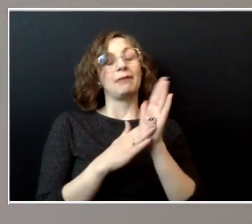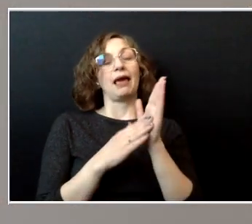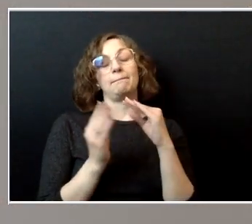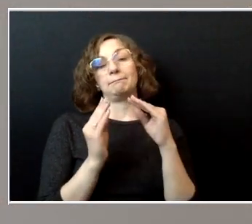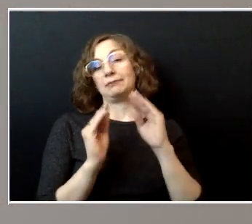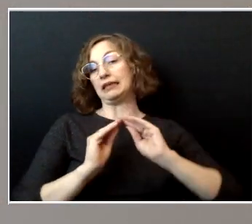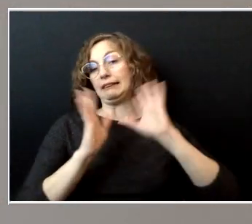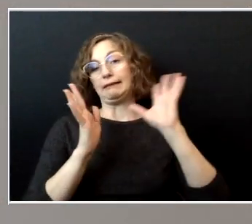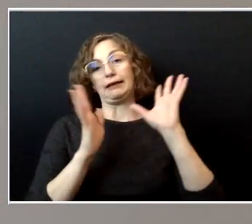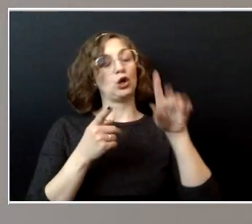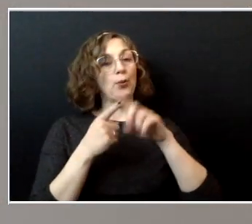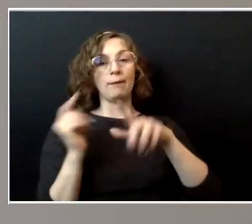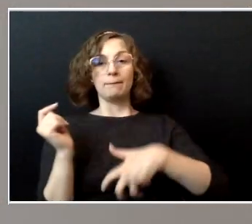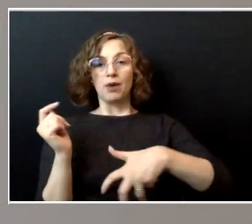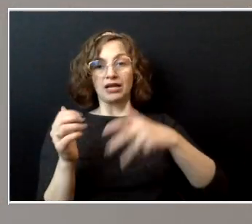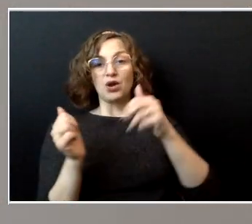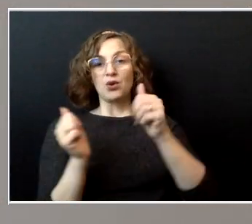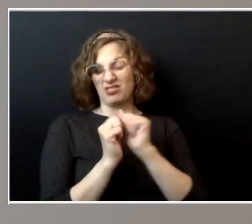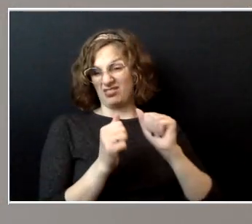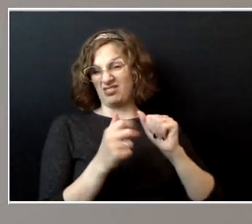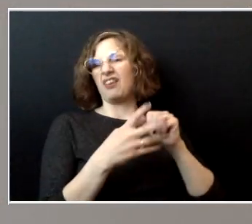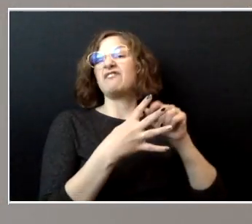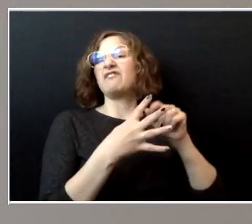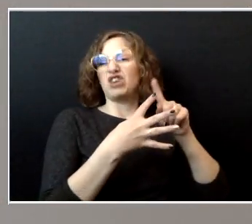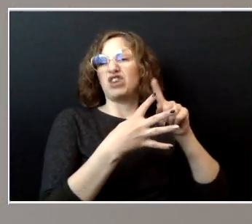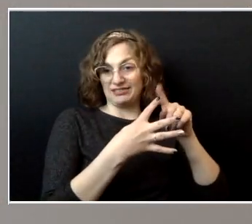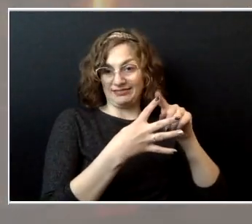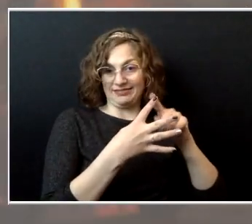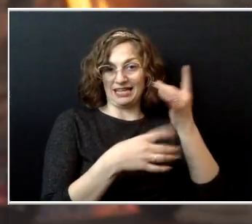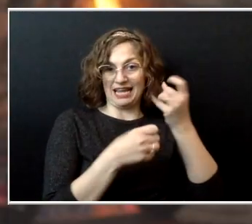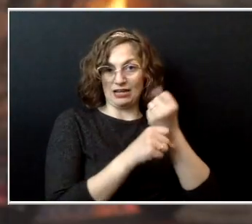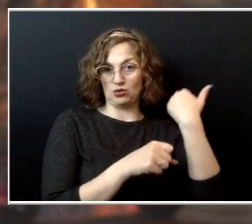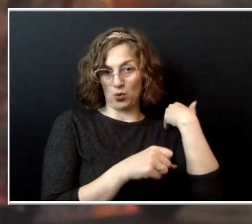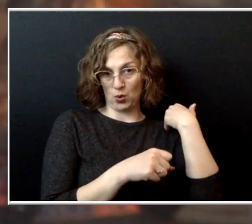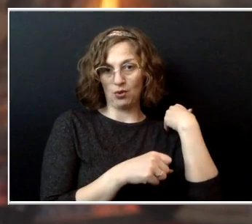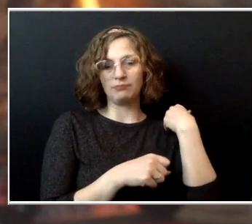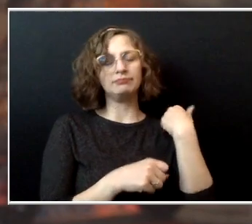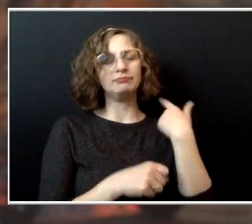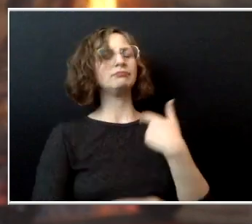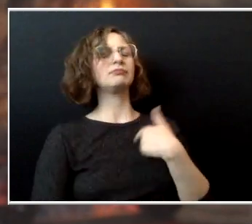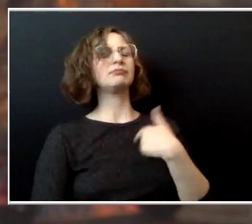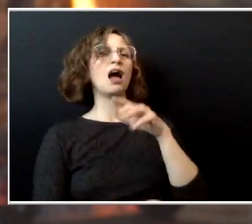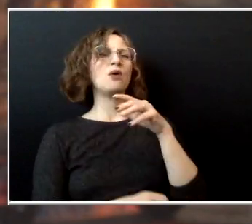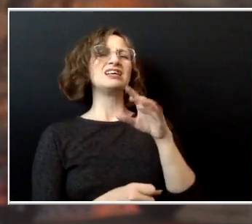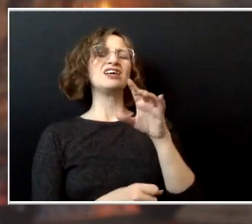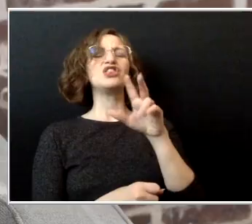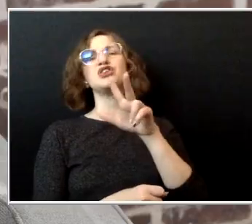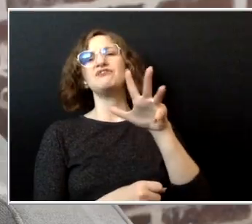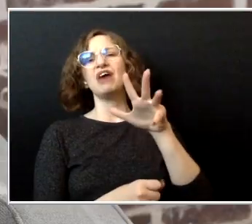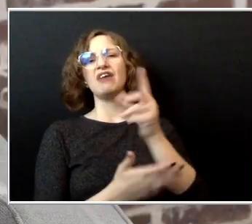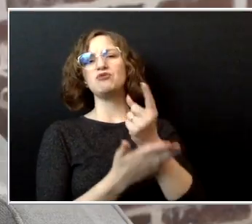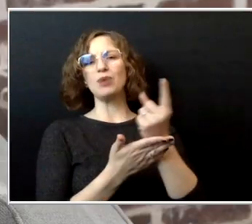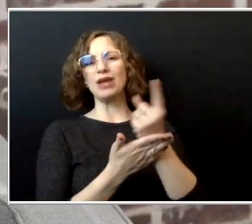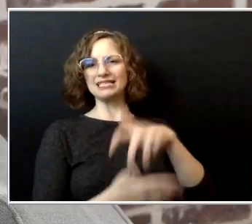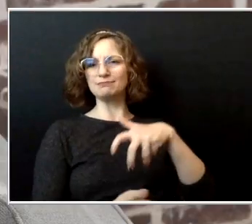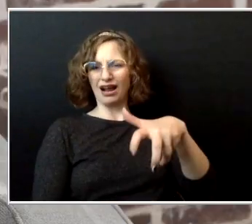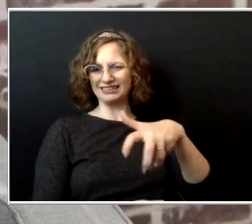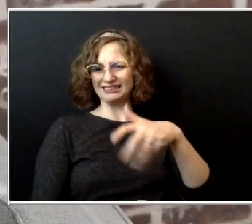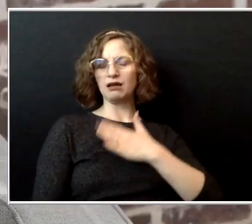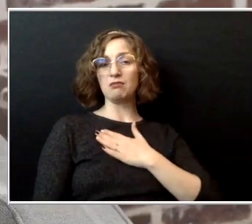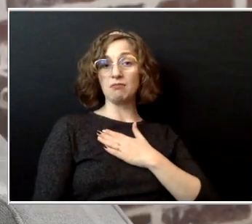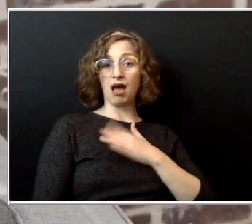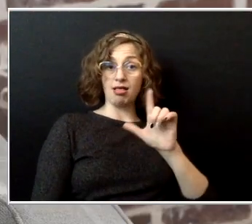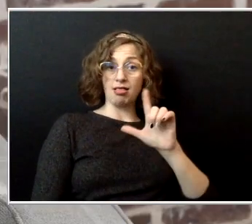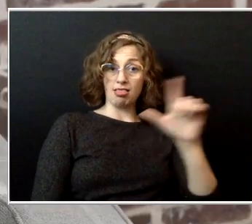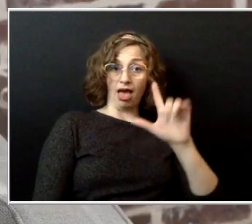ago. When I was 35 weeks pregnant, I started having some really bad pain in my left leg. And so I had called